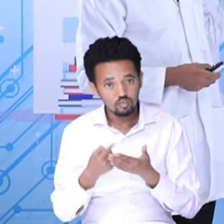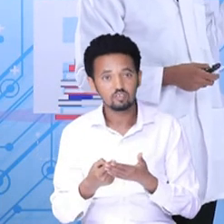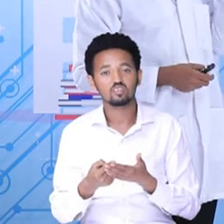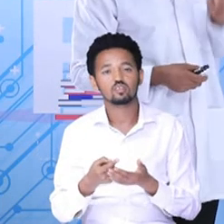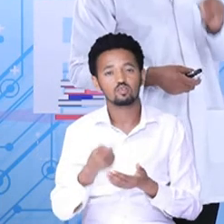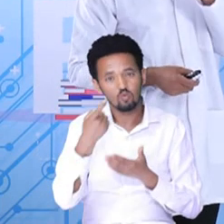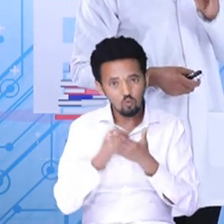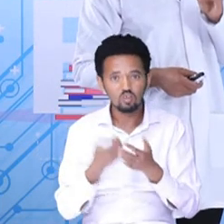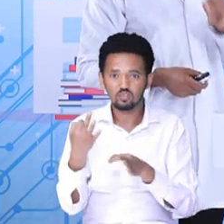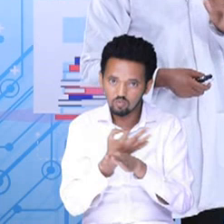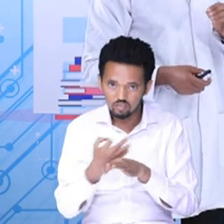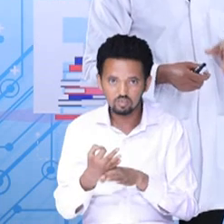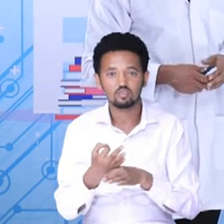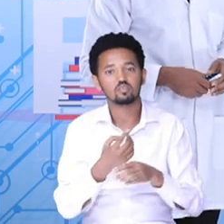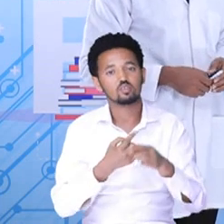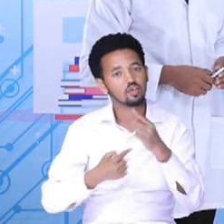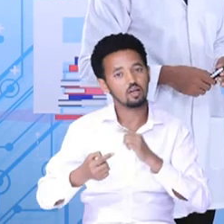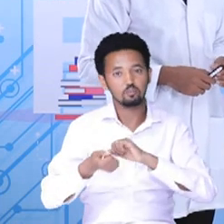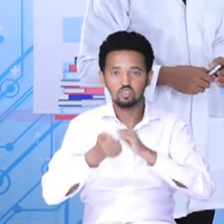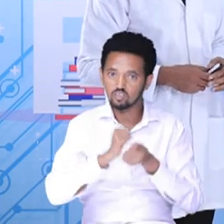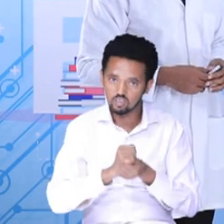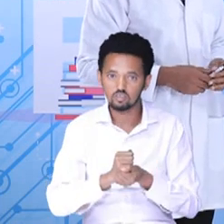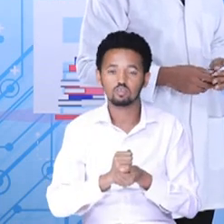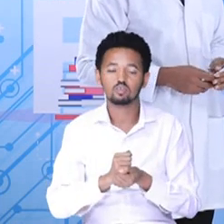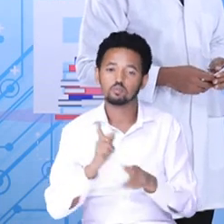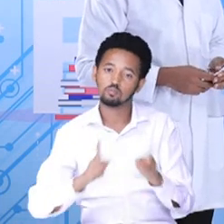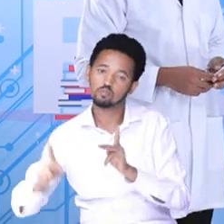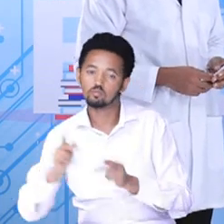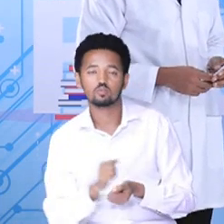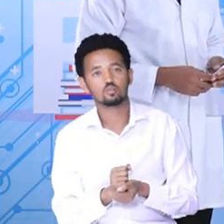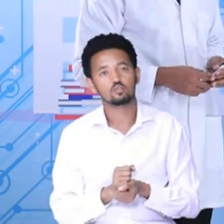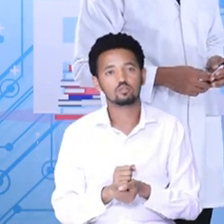Based on this one, what factors can change population?